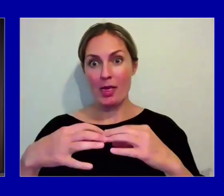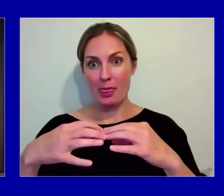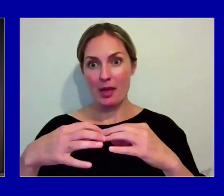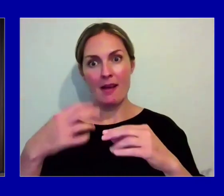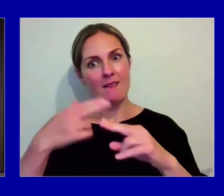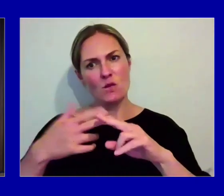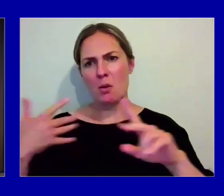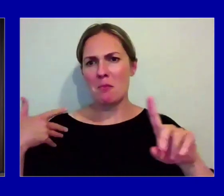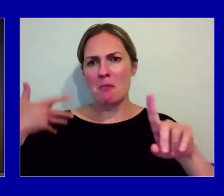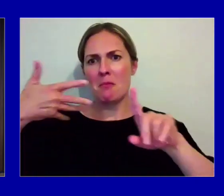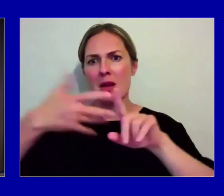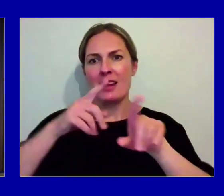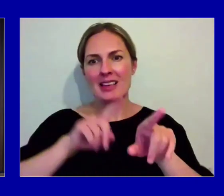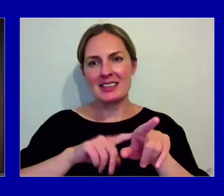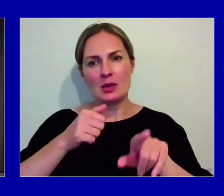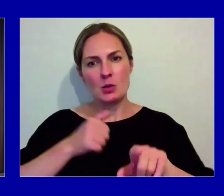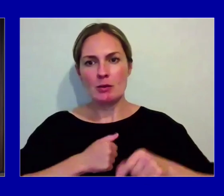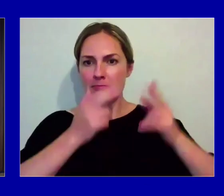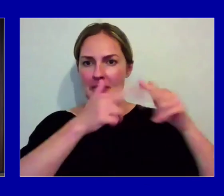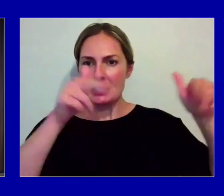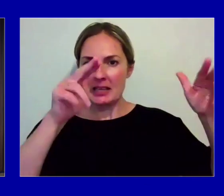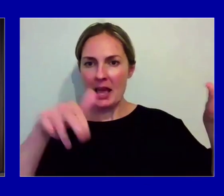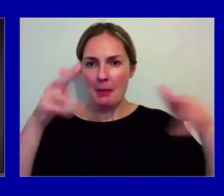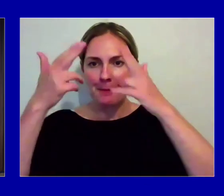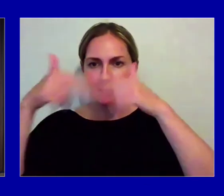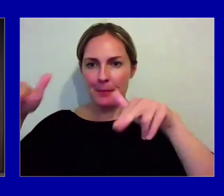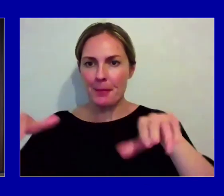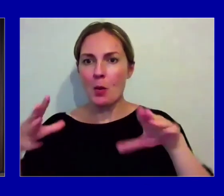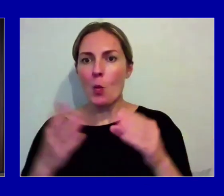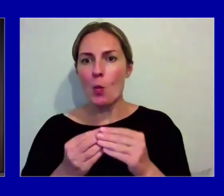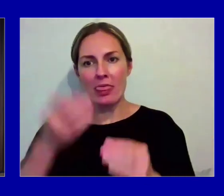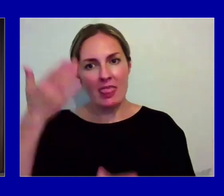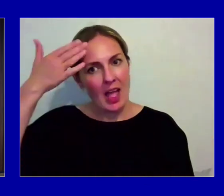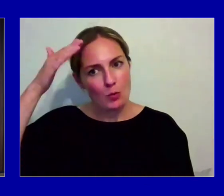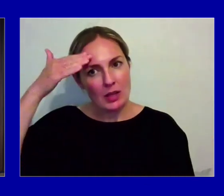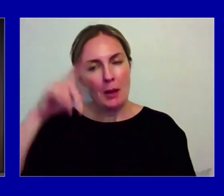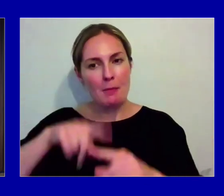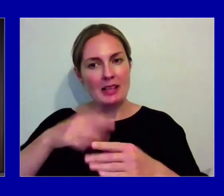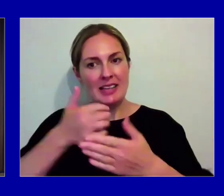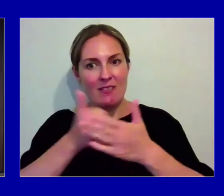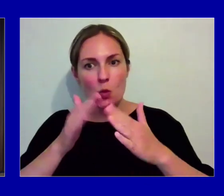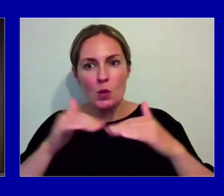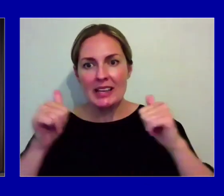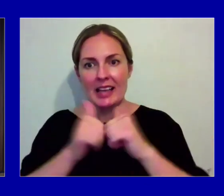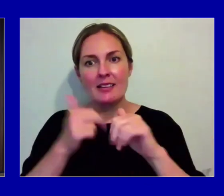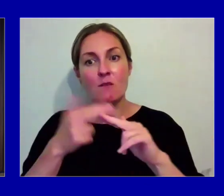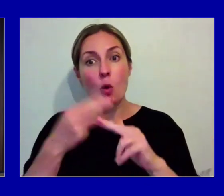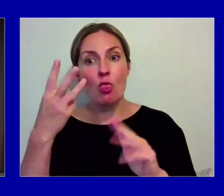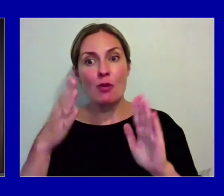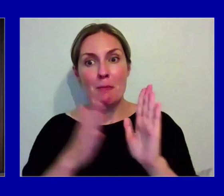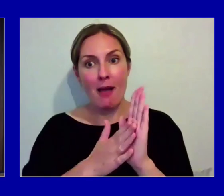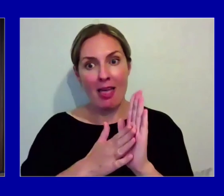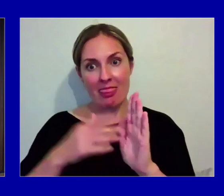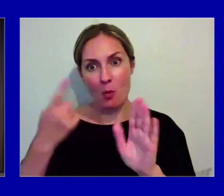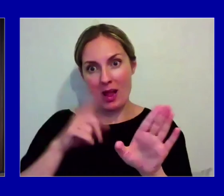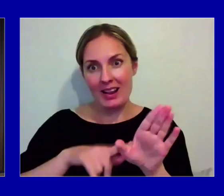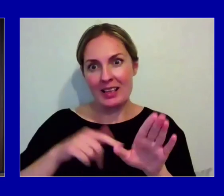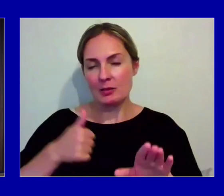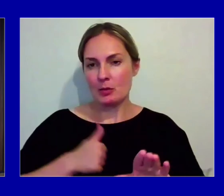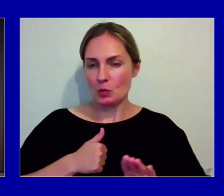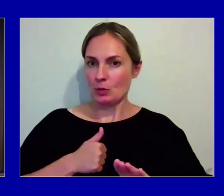elders, uh, we'd have dance practice every weekend for three months of the year. And, you know, this is hard work,